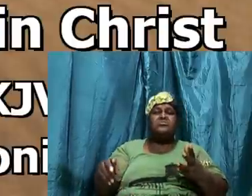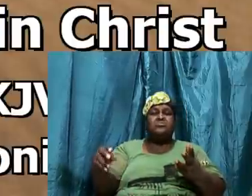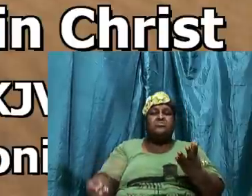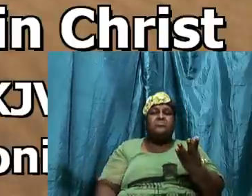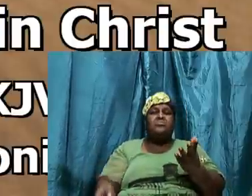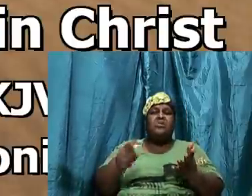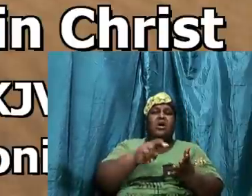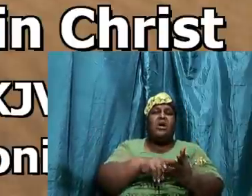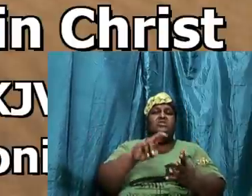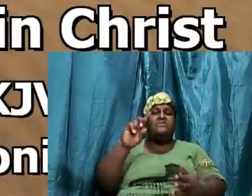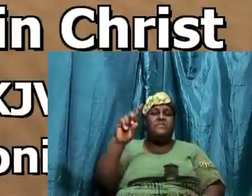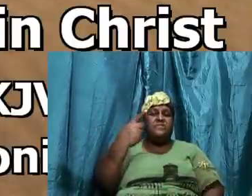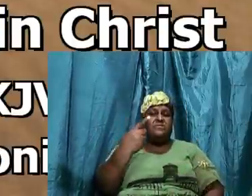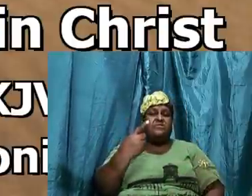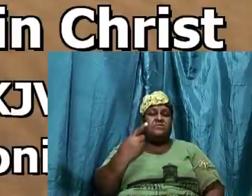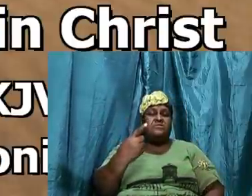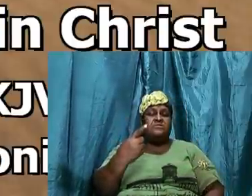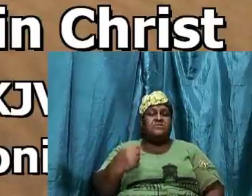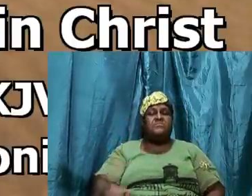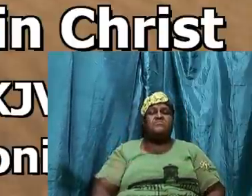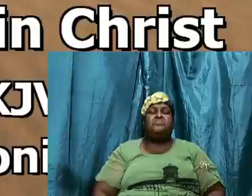1,